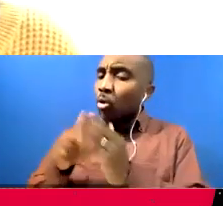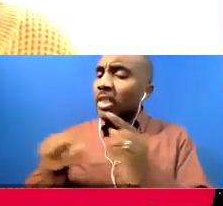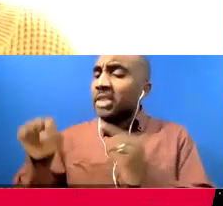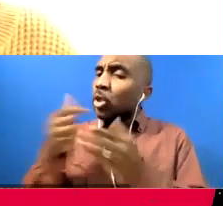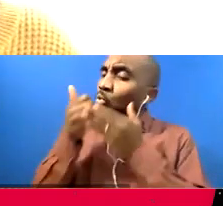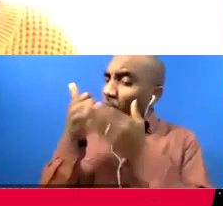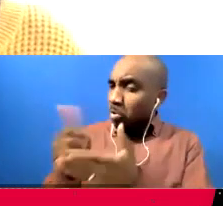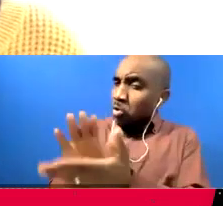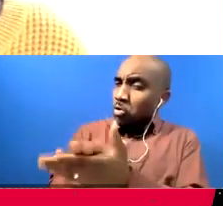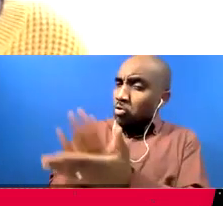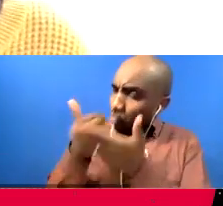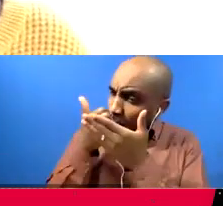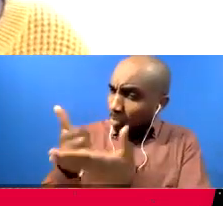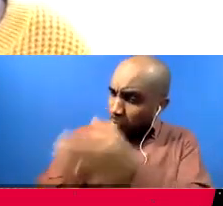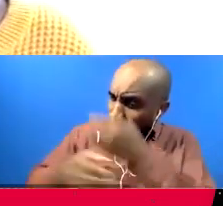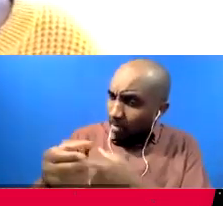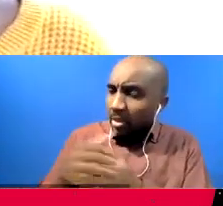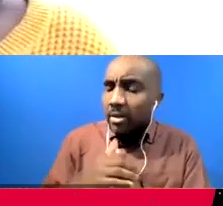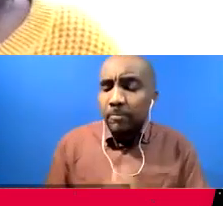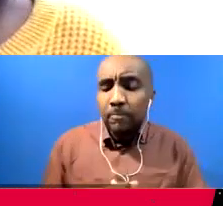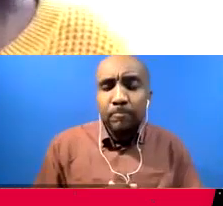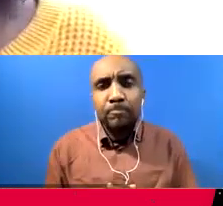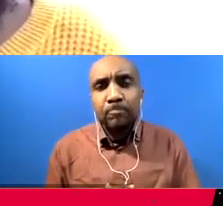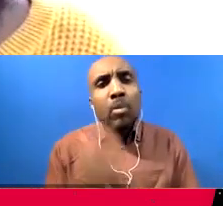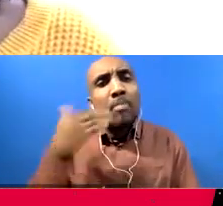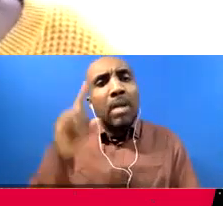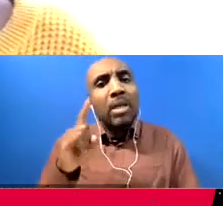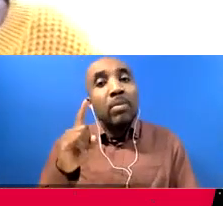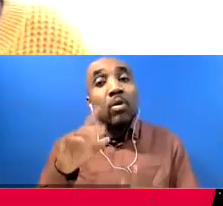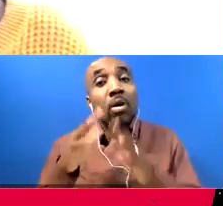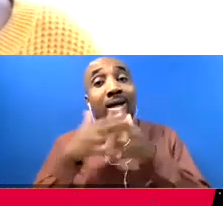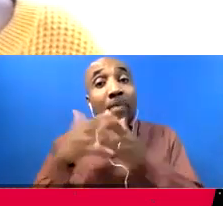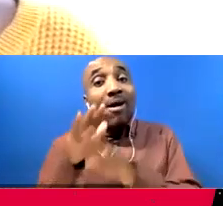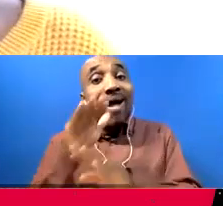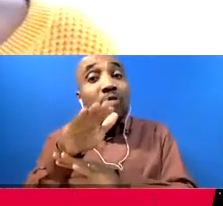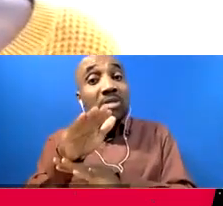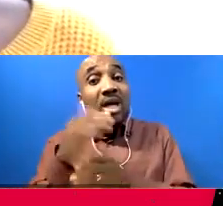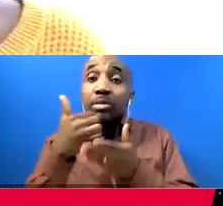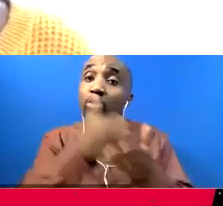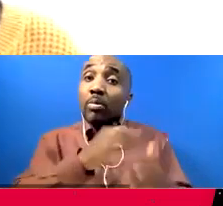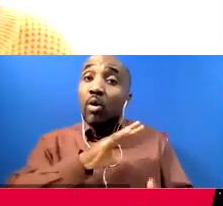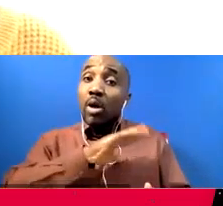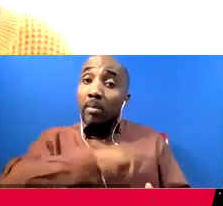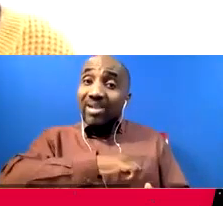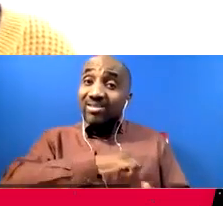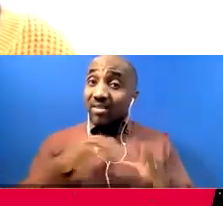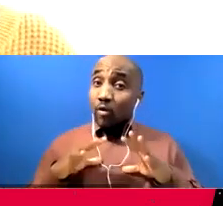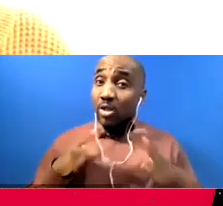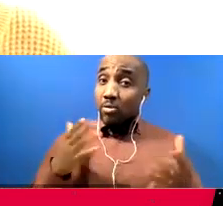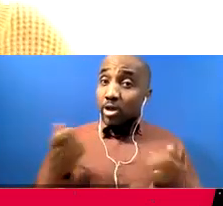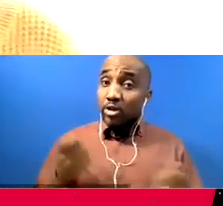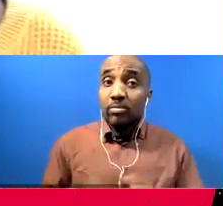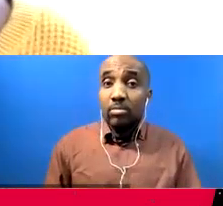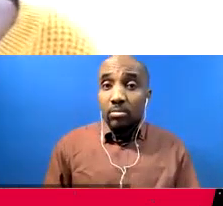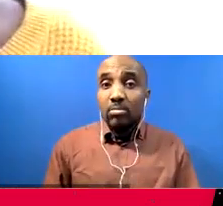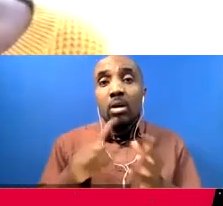toward Black liberation. And even, you know, Black people outside of the US have also supported Palestine in their struggle for liberation. So